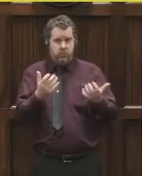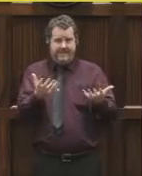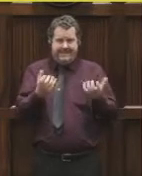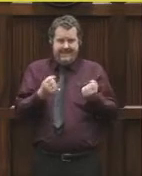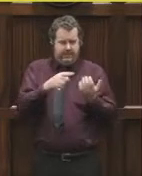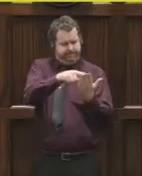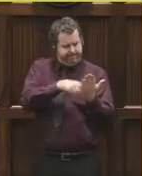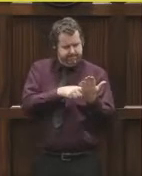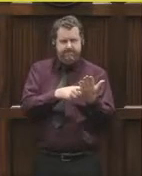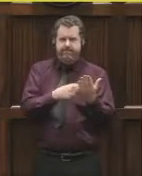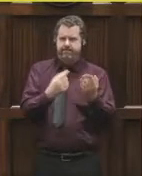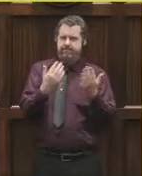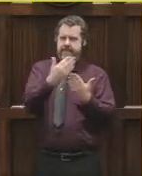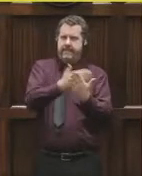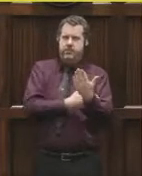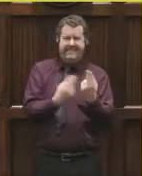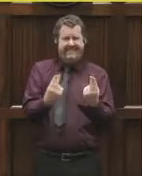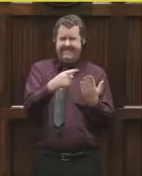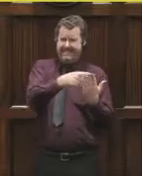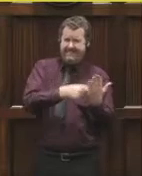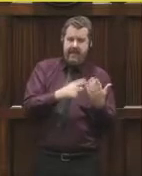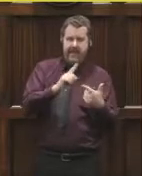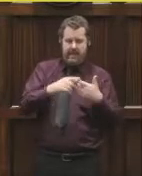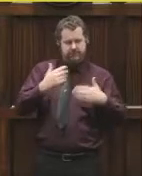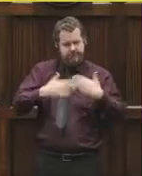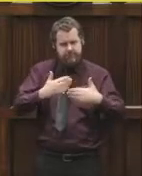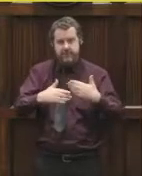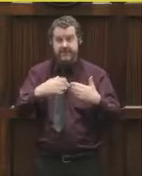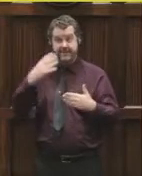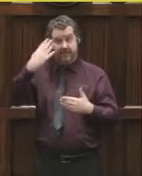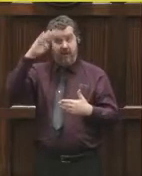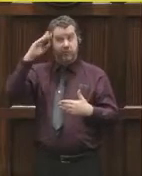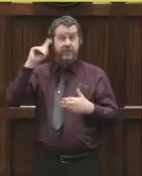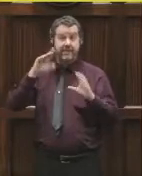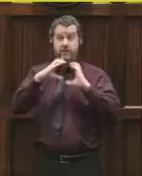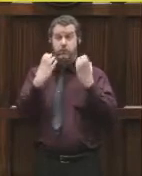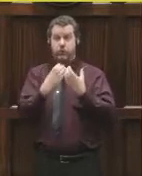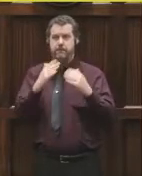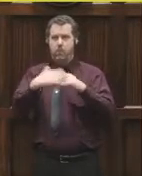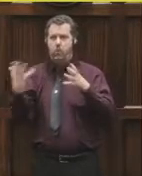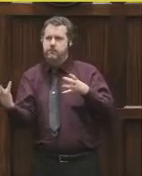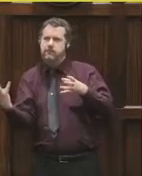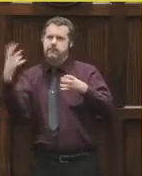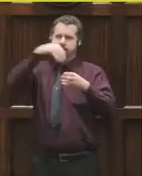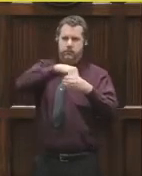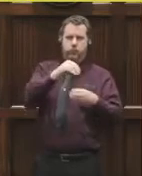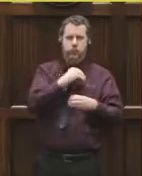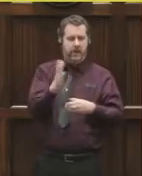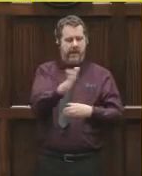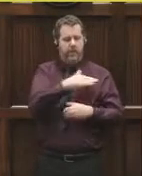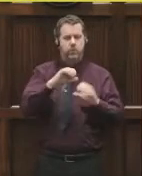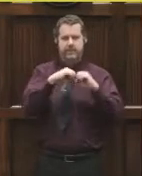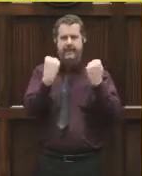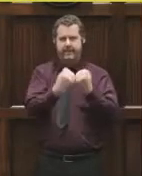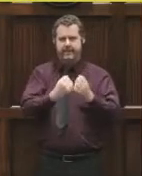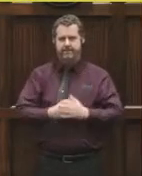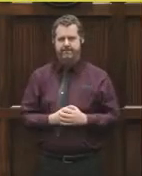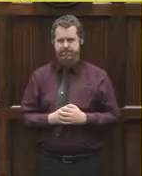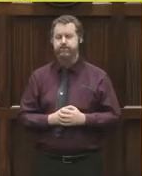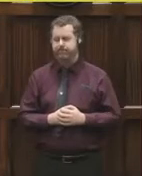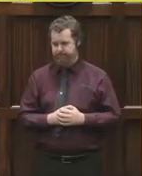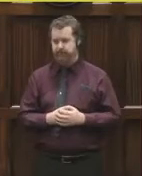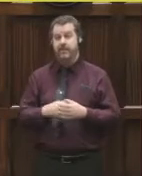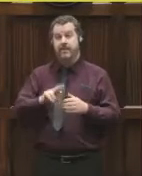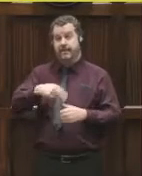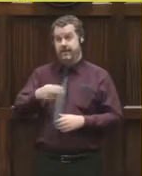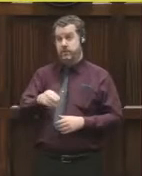piece of legislation and progress the integration of the Irish deaf community further into our society. Thank you very much. Now, Deputy Roisin Shortall and Deputy Catherine